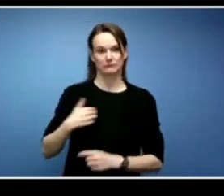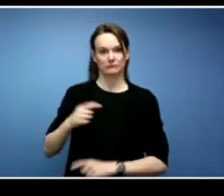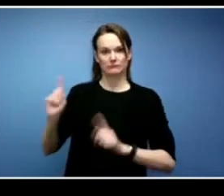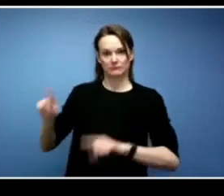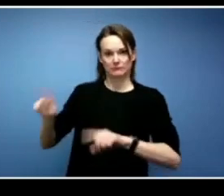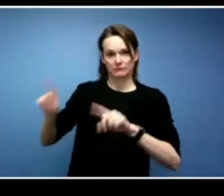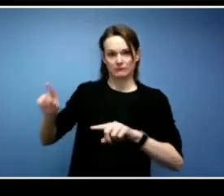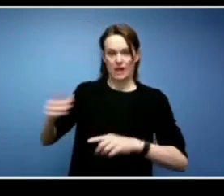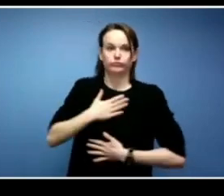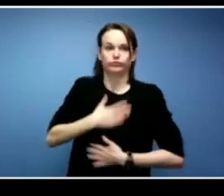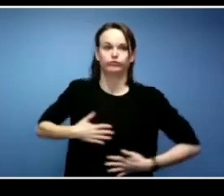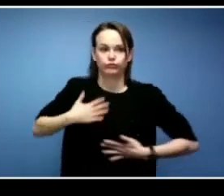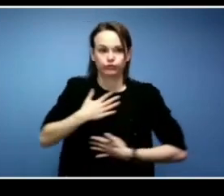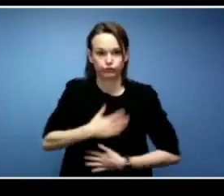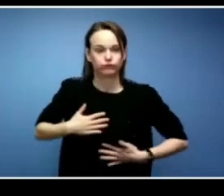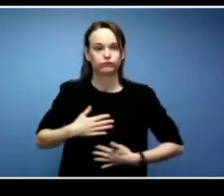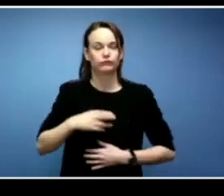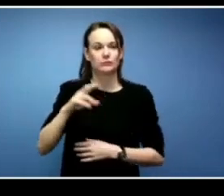child.